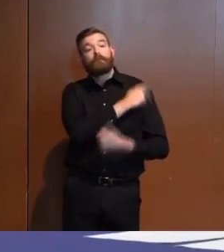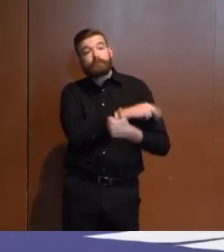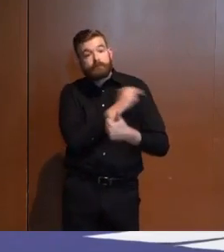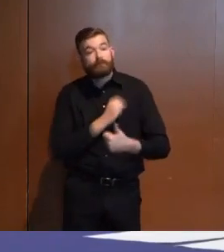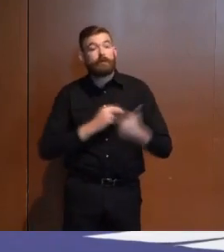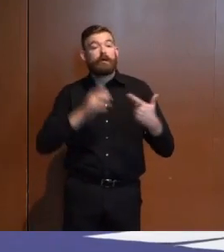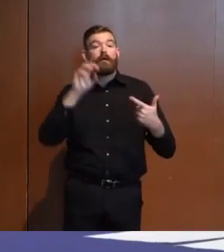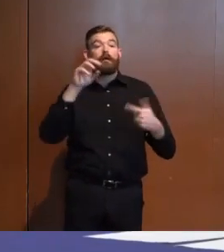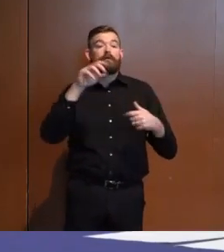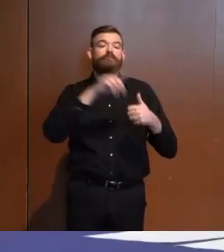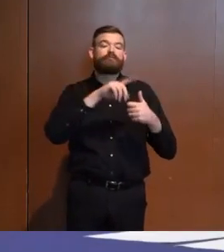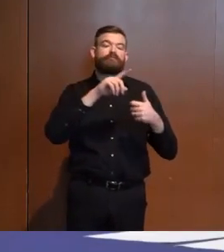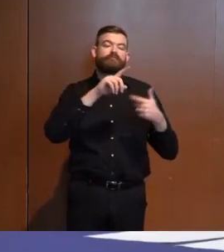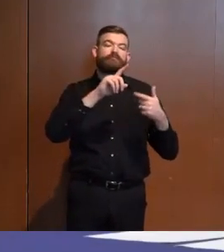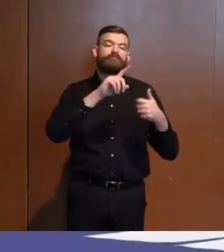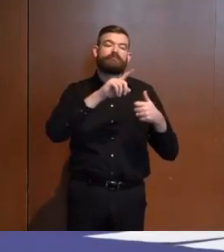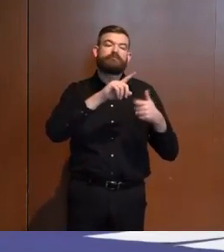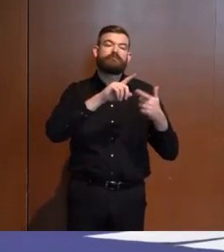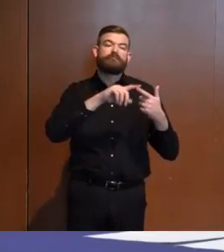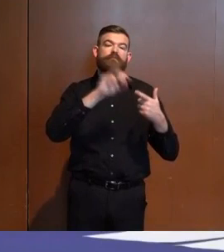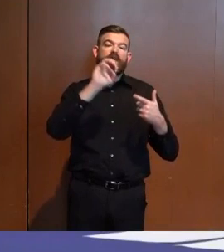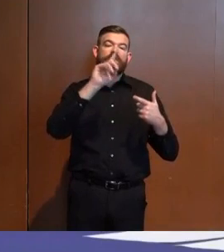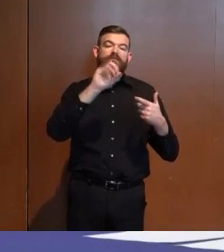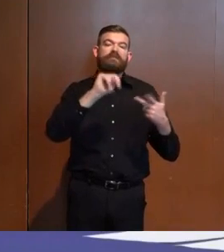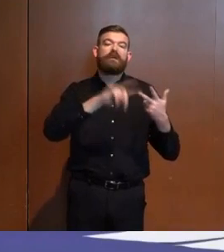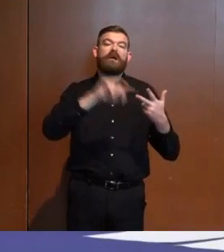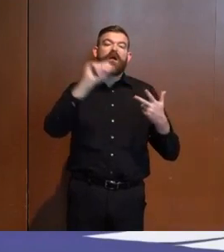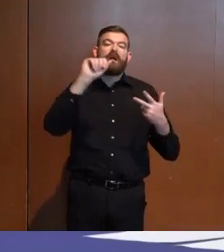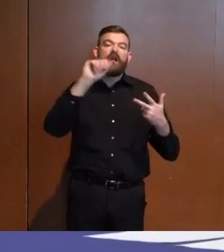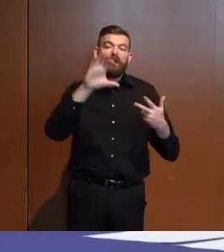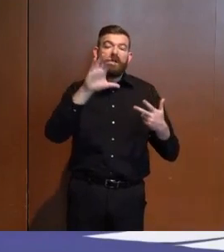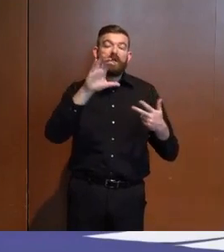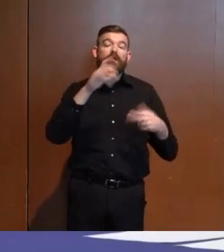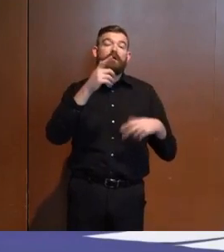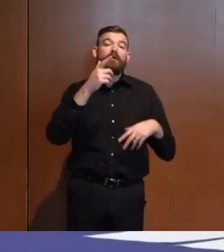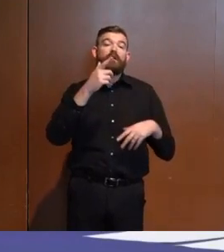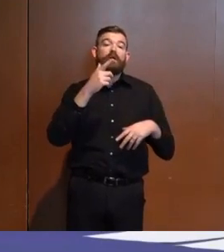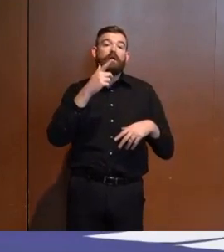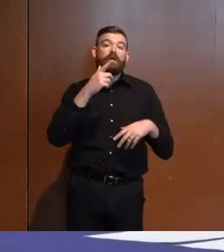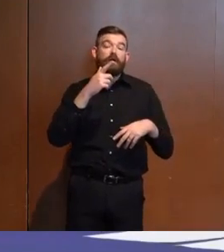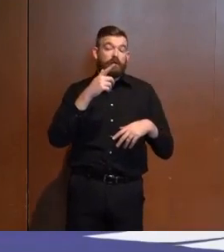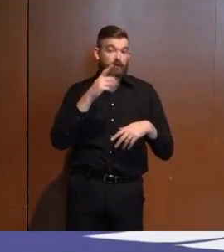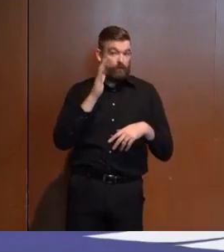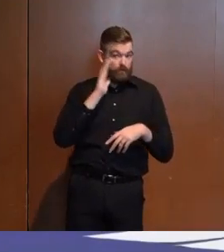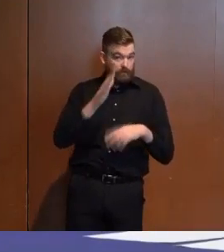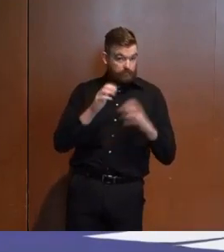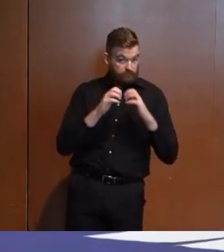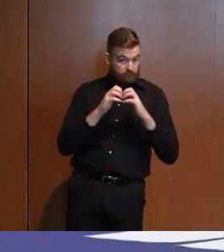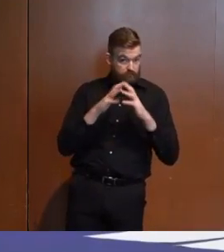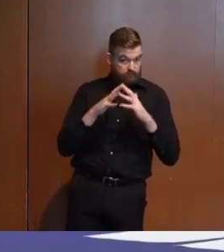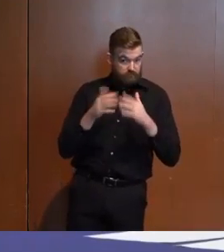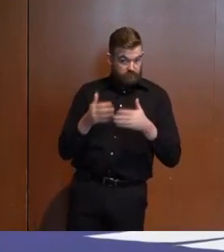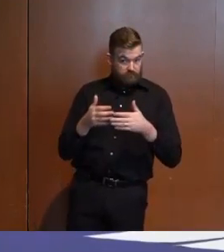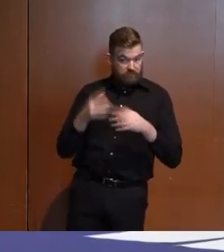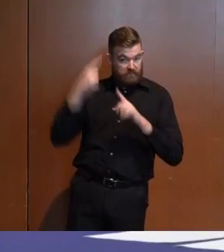next month? And then question about your executive order on daycare. We had a question